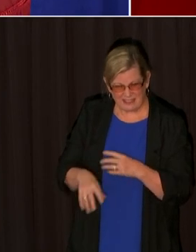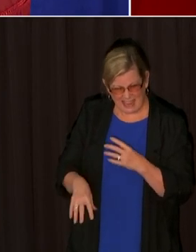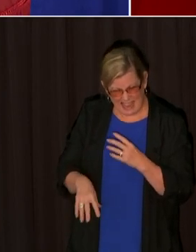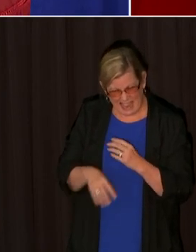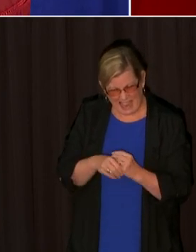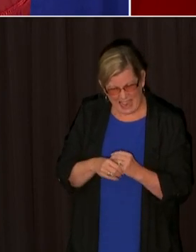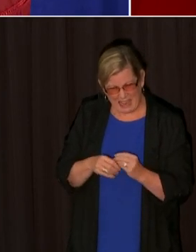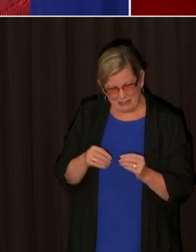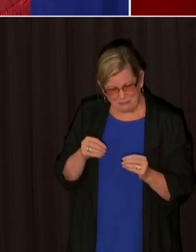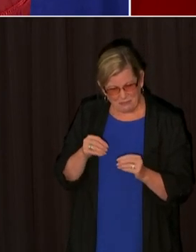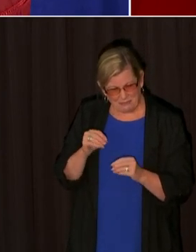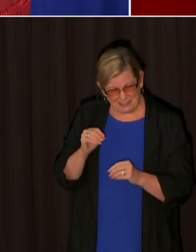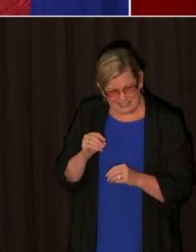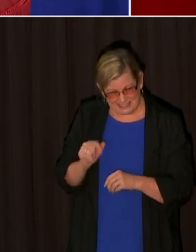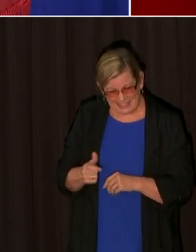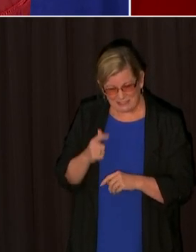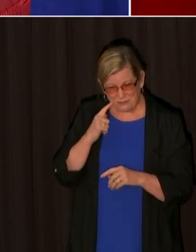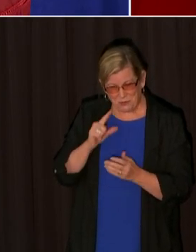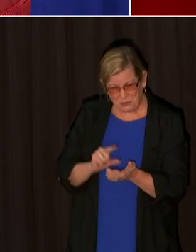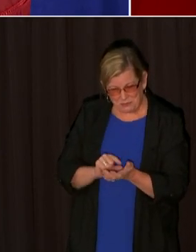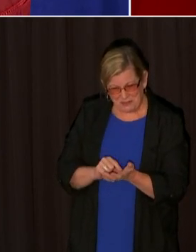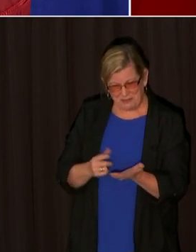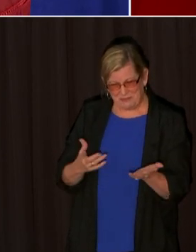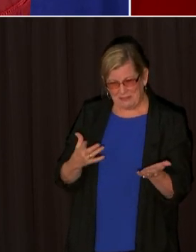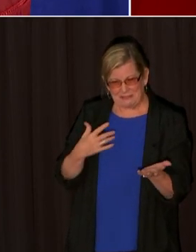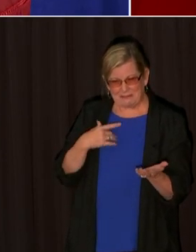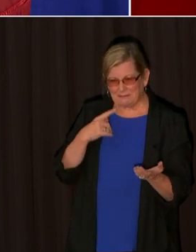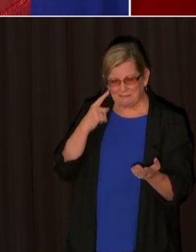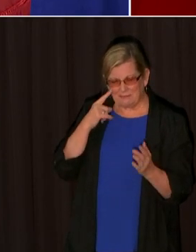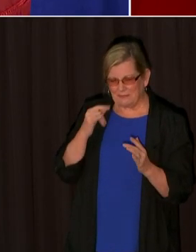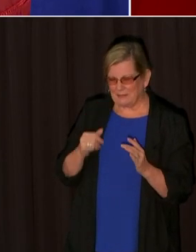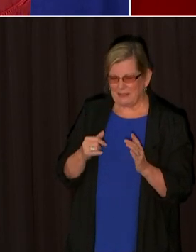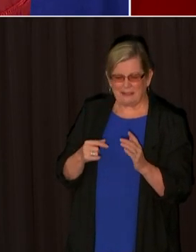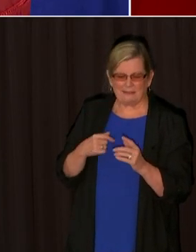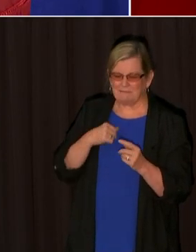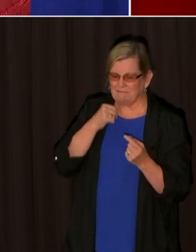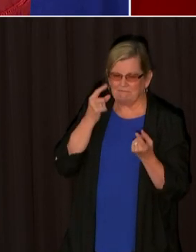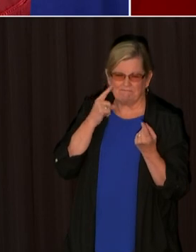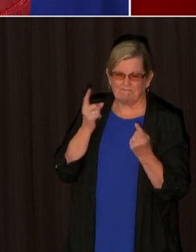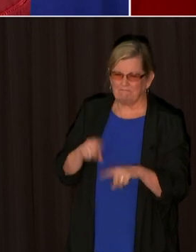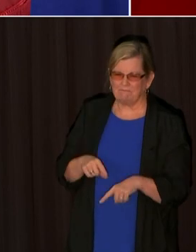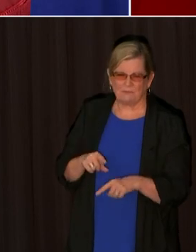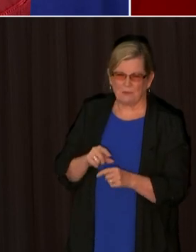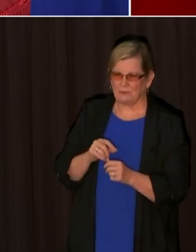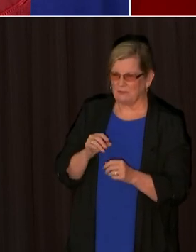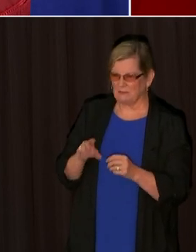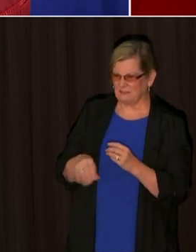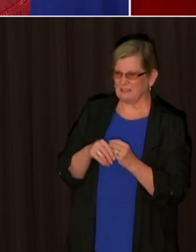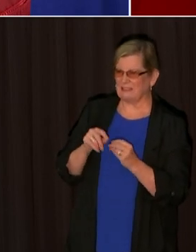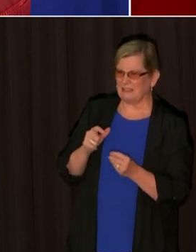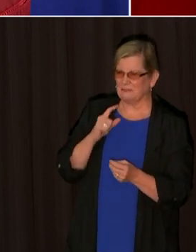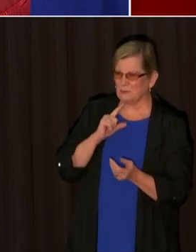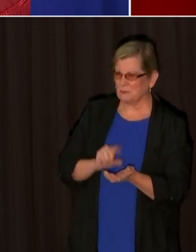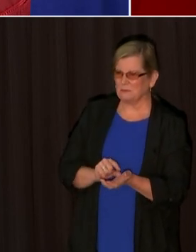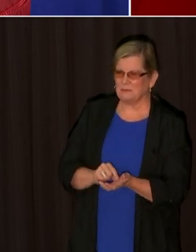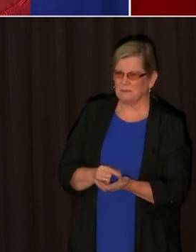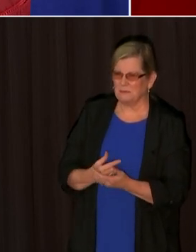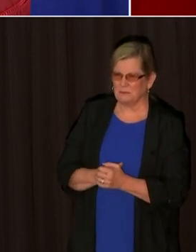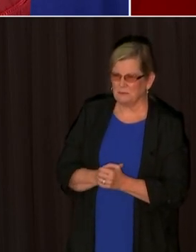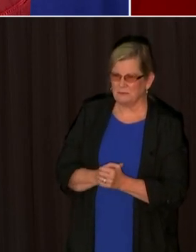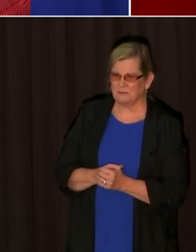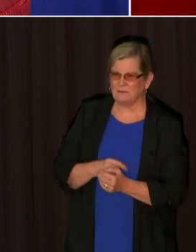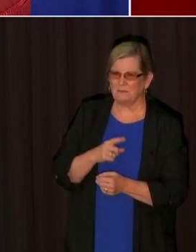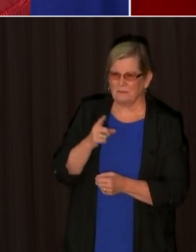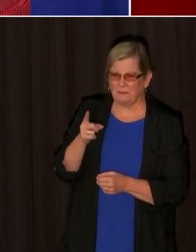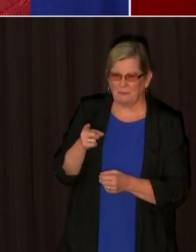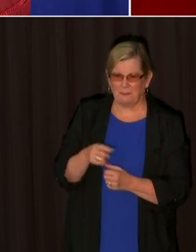I think may have a very negative impact on local news. And then could I ask about the police